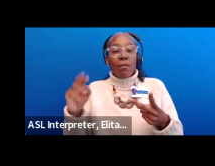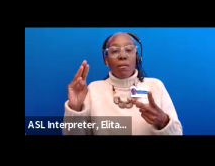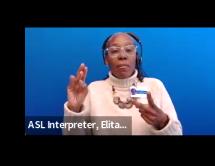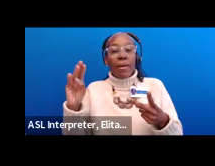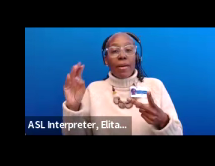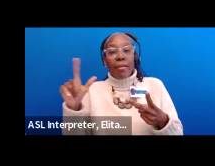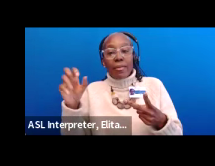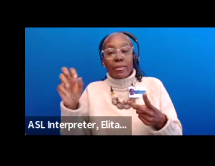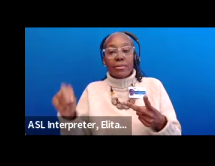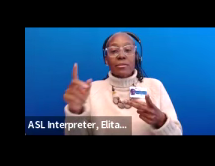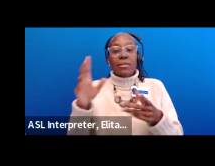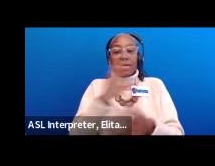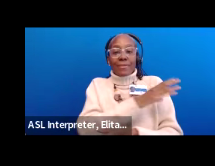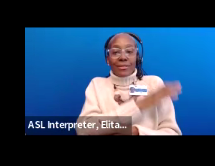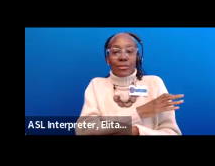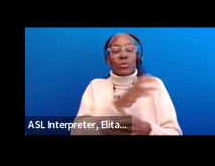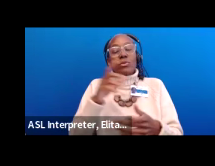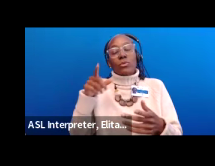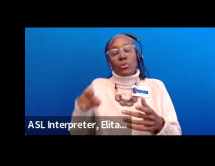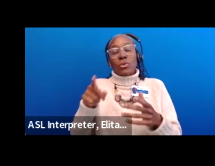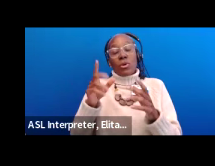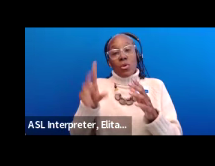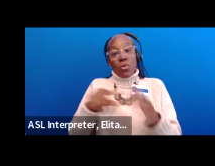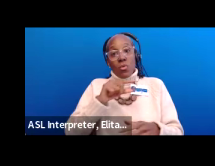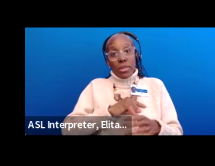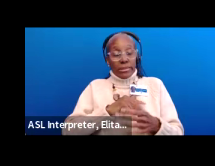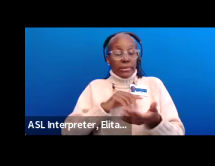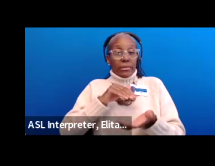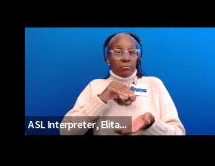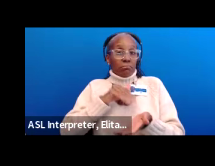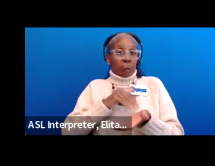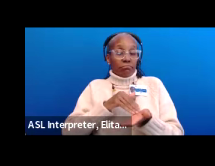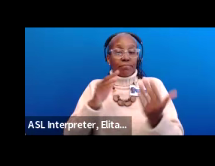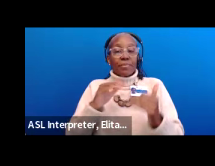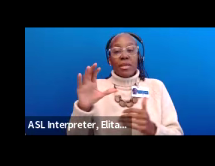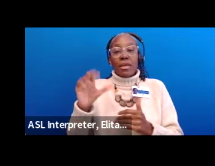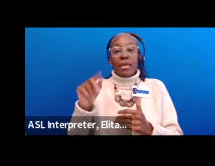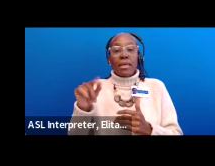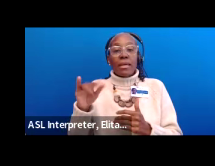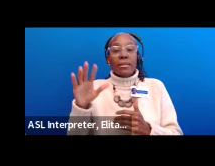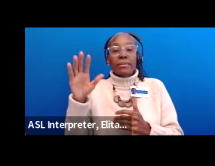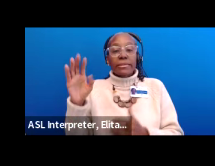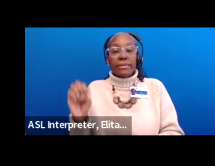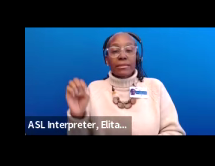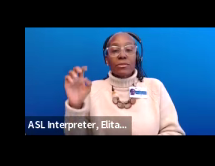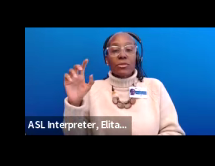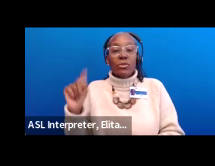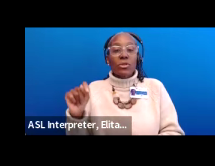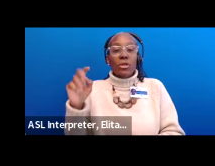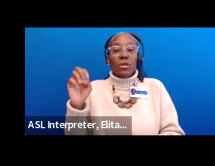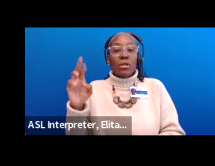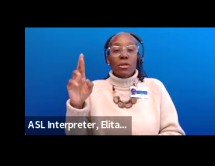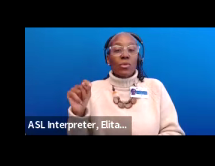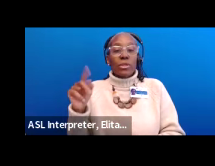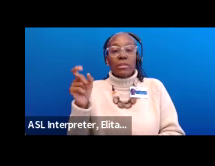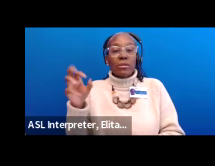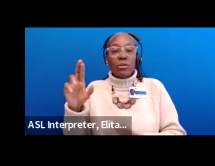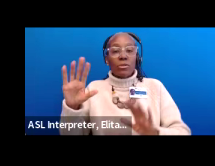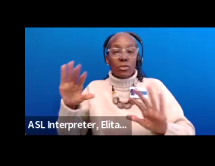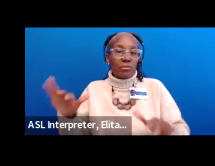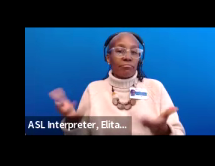Clinical Quality and Regulatory for Onward Medical, Candace Tefertiller, who is the Uplift